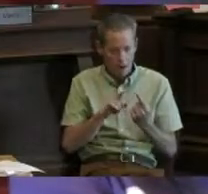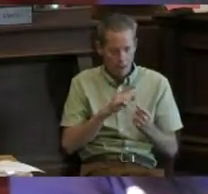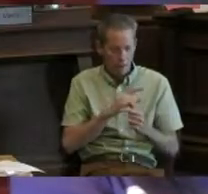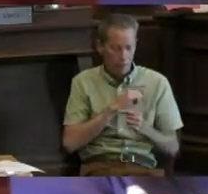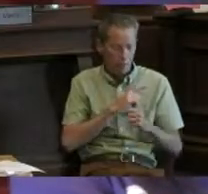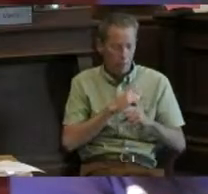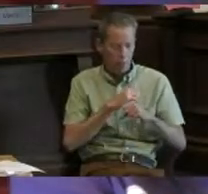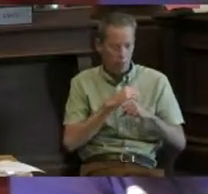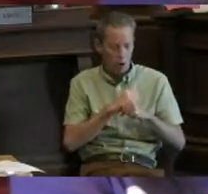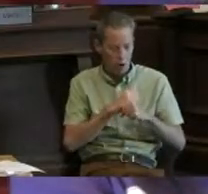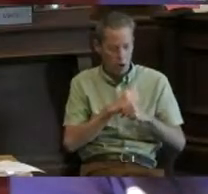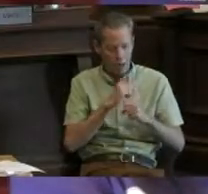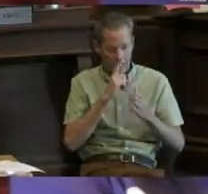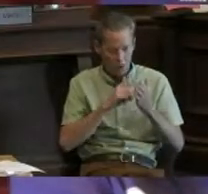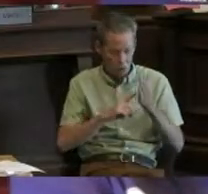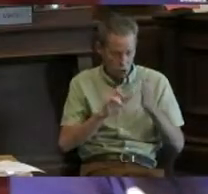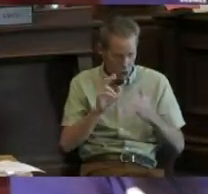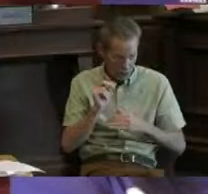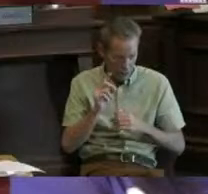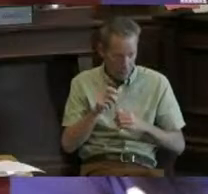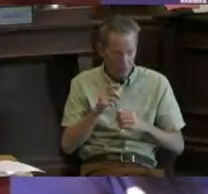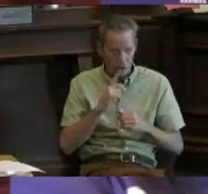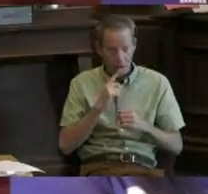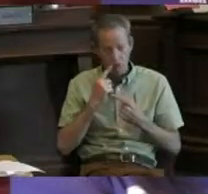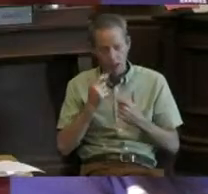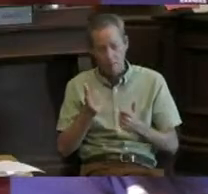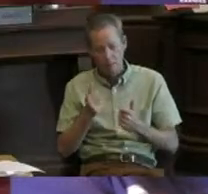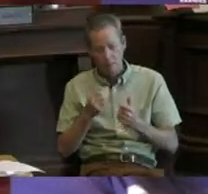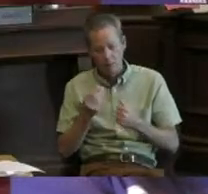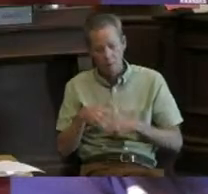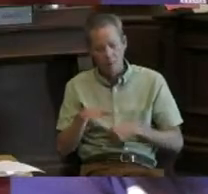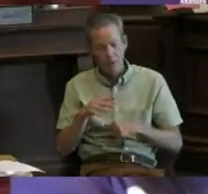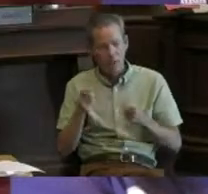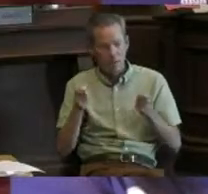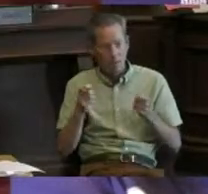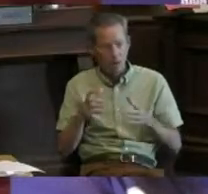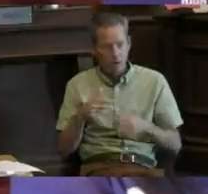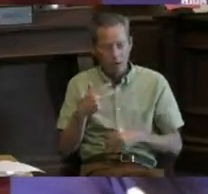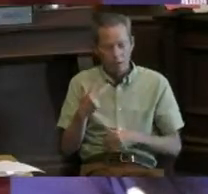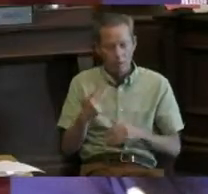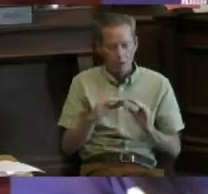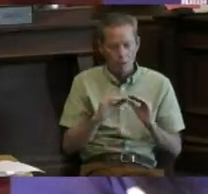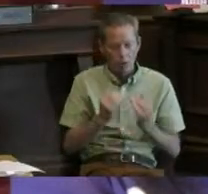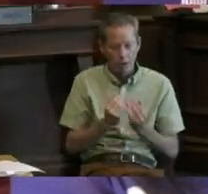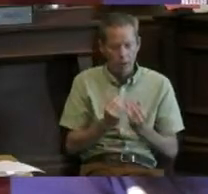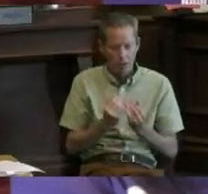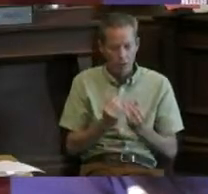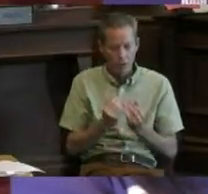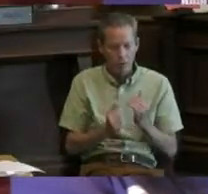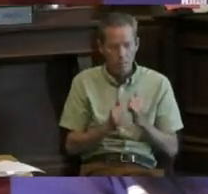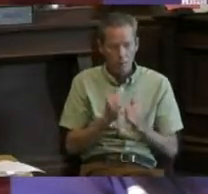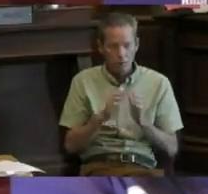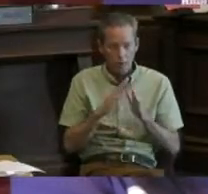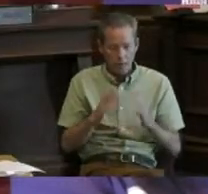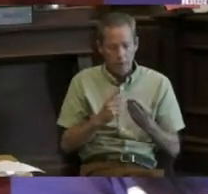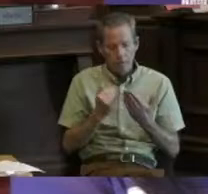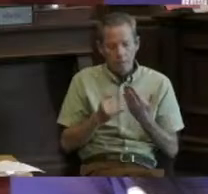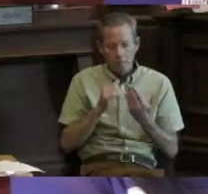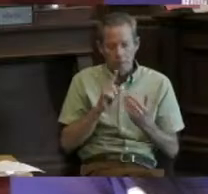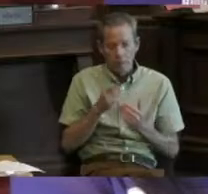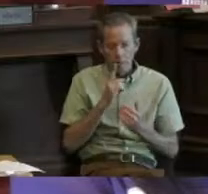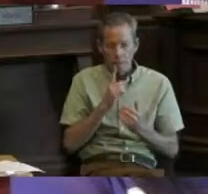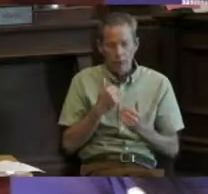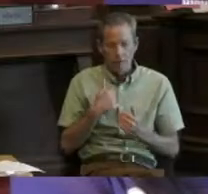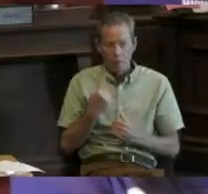in. And then it's really up to our property managers and our three not-for-profit providers. Most housing projects, they only really have